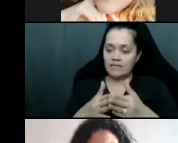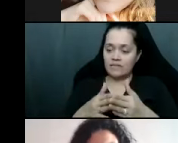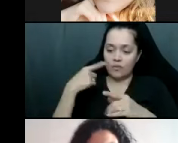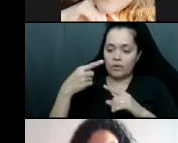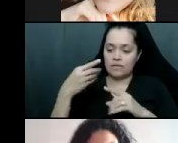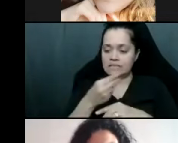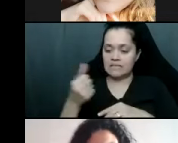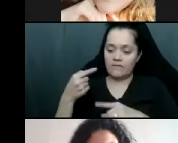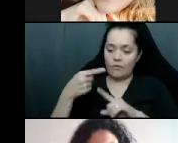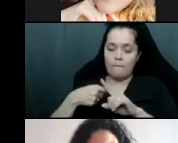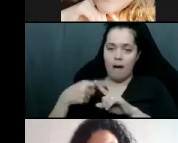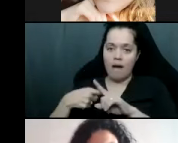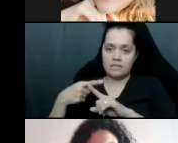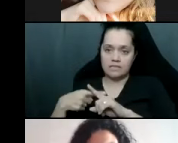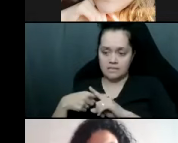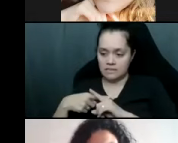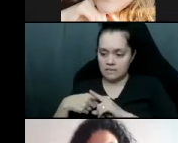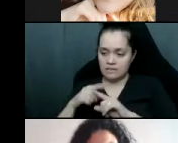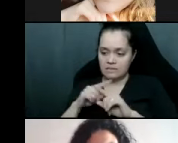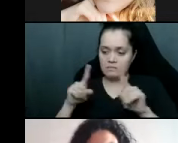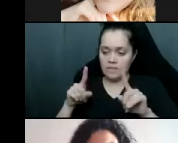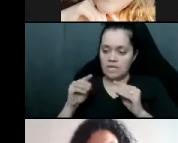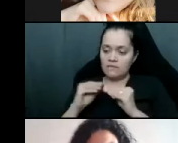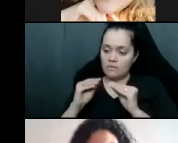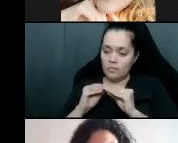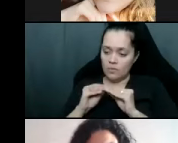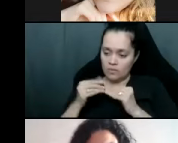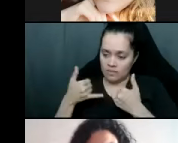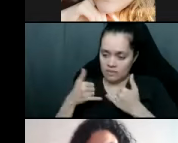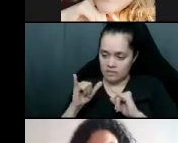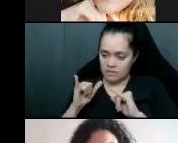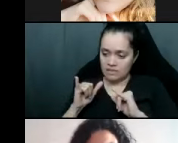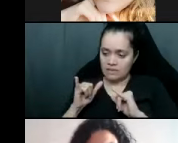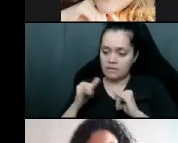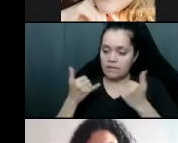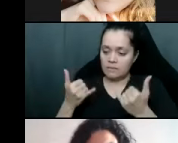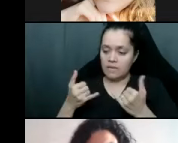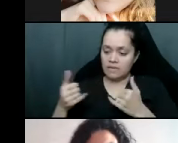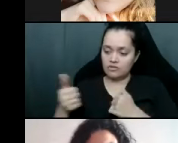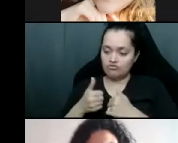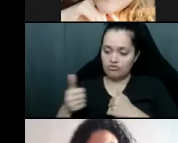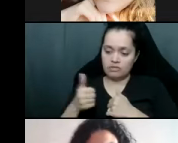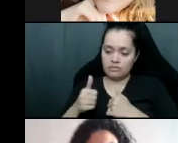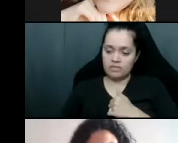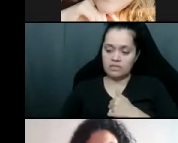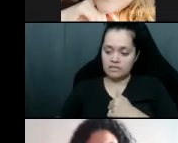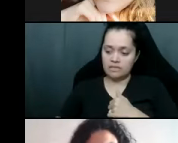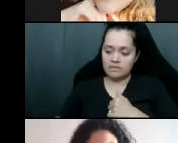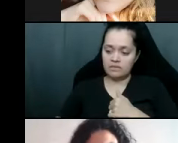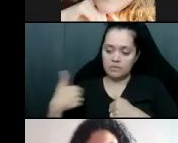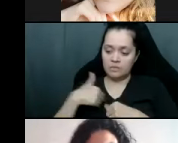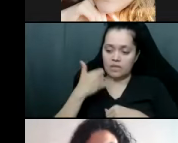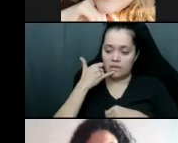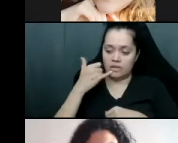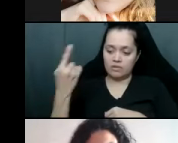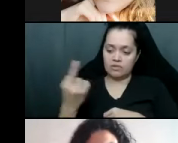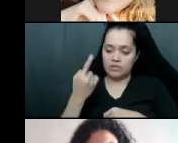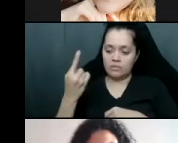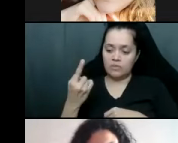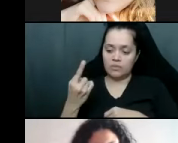months. But even more so, modern transportation. We can call someone, and